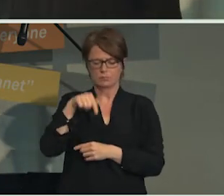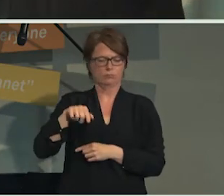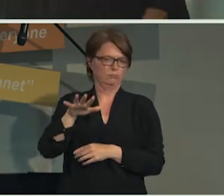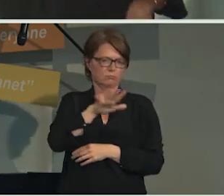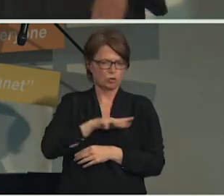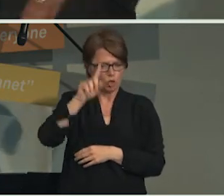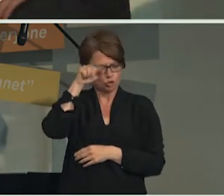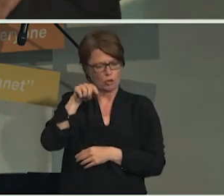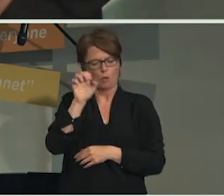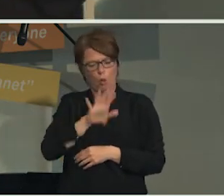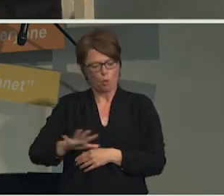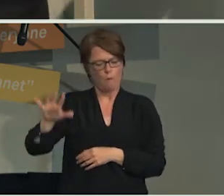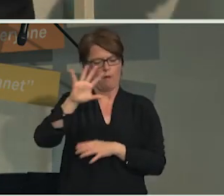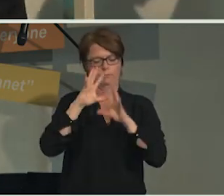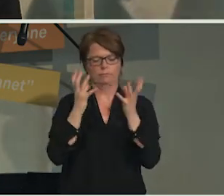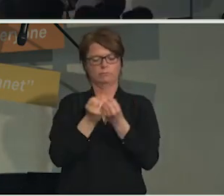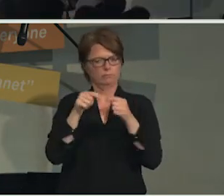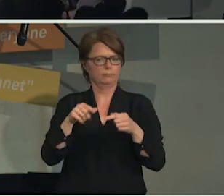Yes.